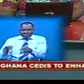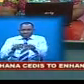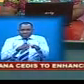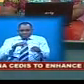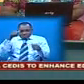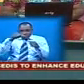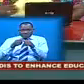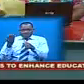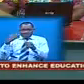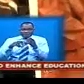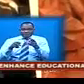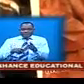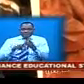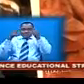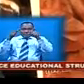was there.